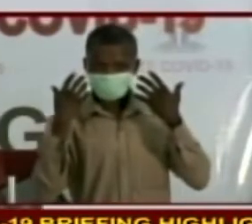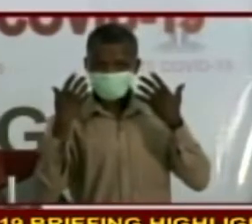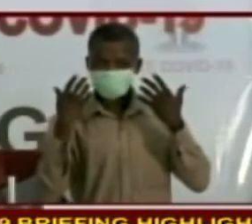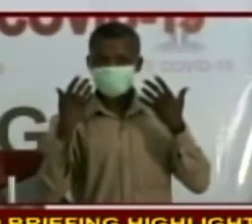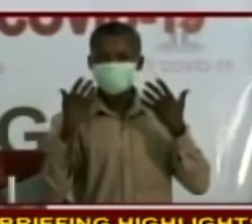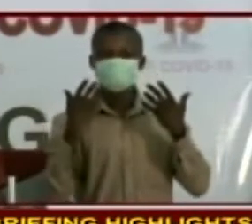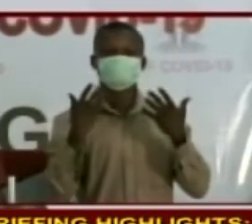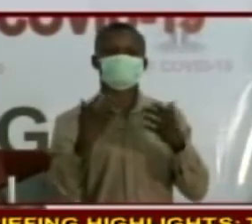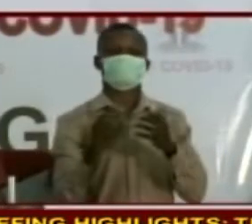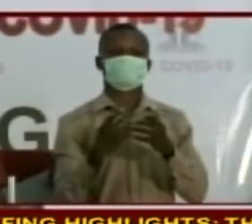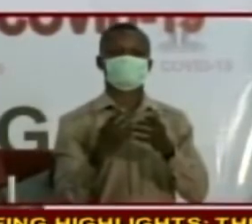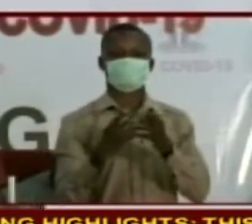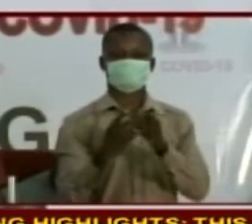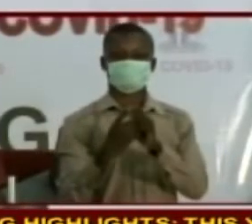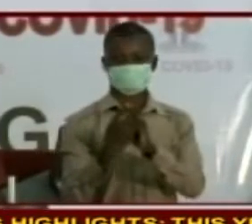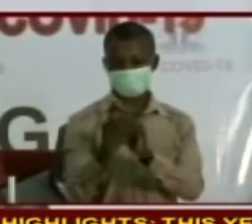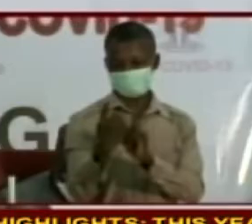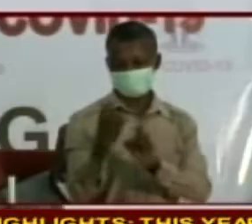avoiding gathering,